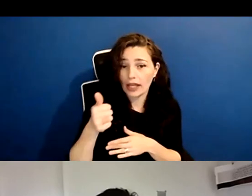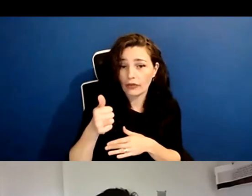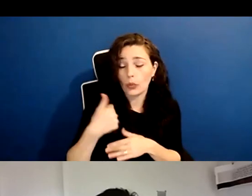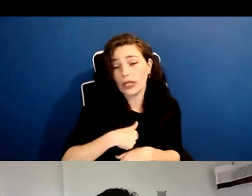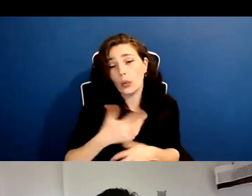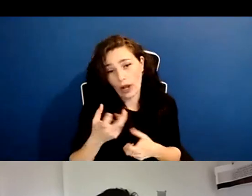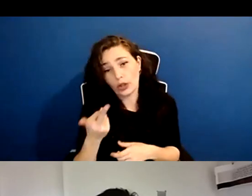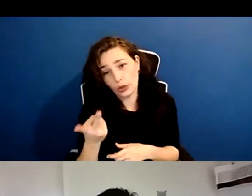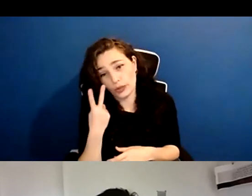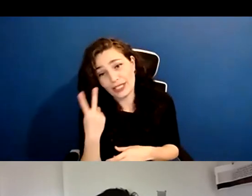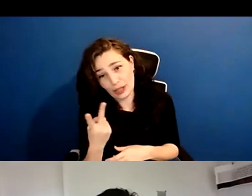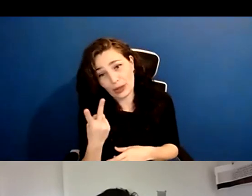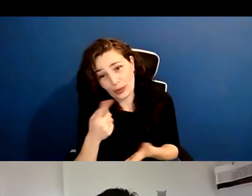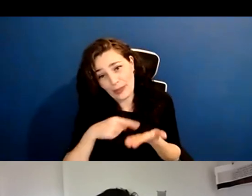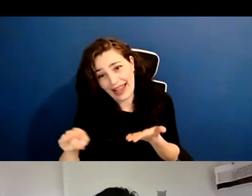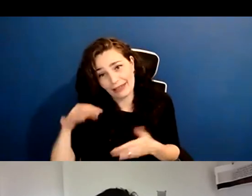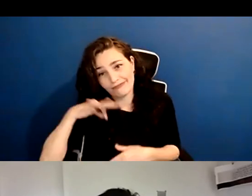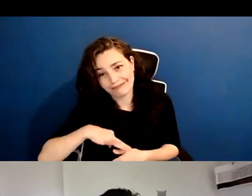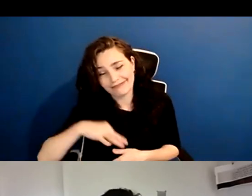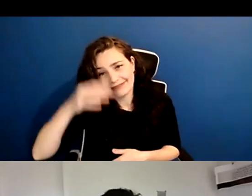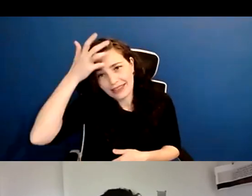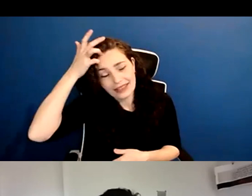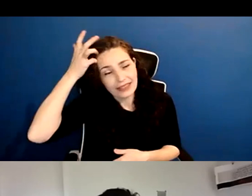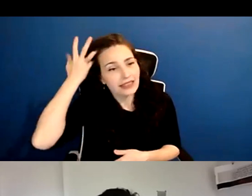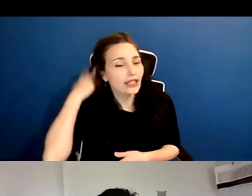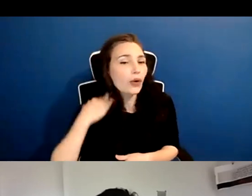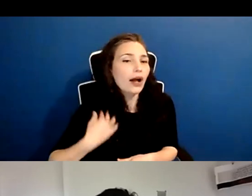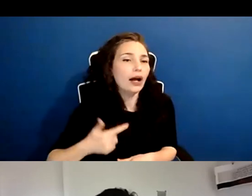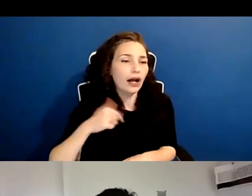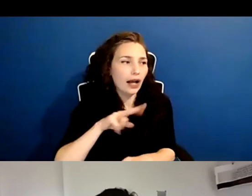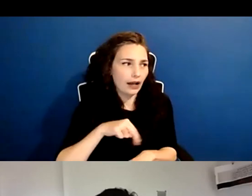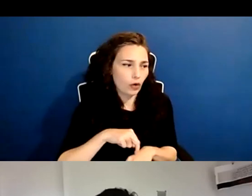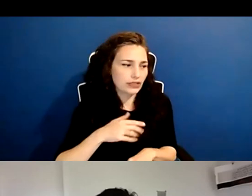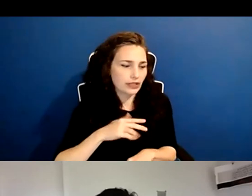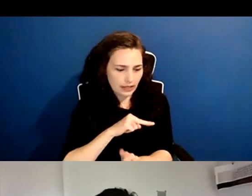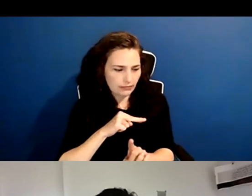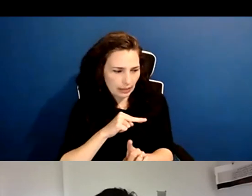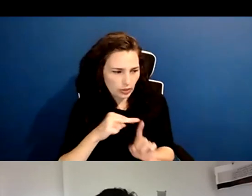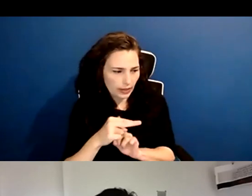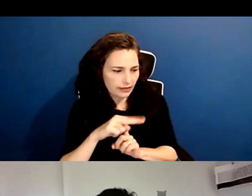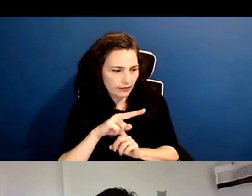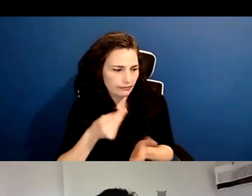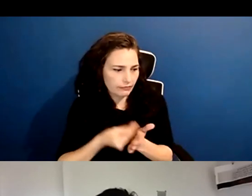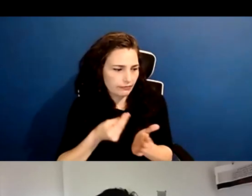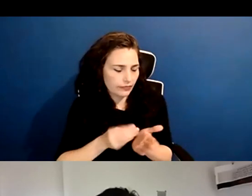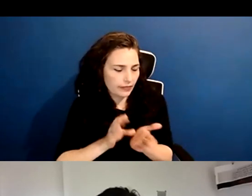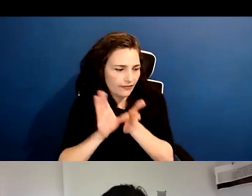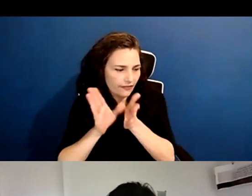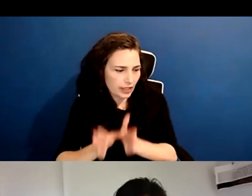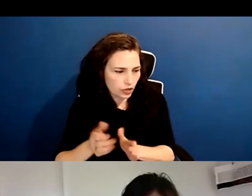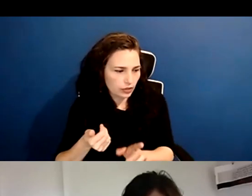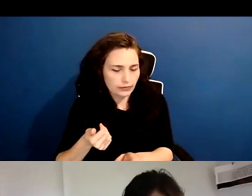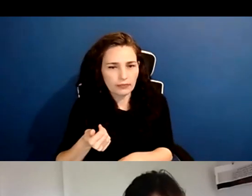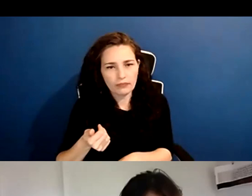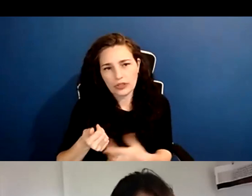So folks are asking, like, how did, this is speaking from a funder side of things. As a filmmaker, how would you, any advice for approaching